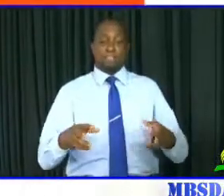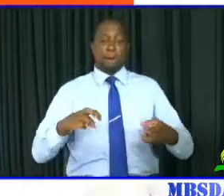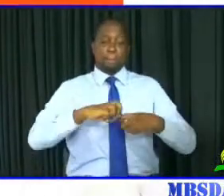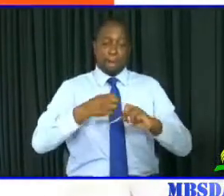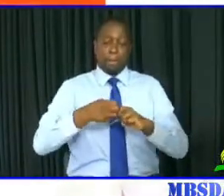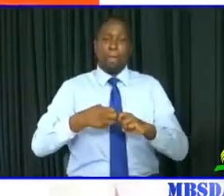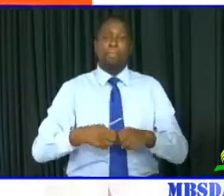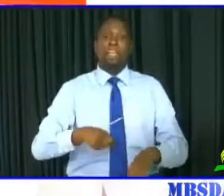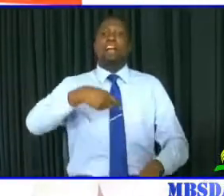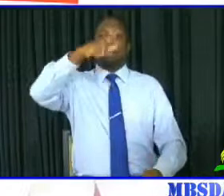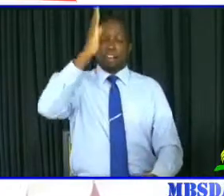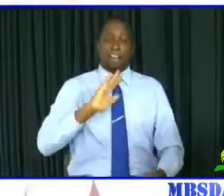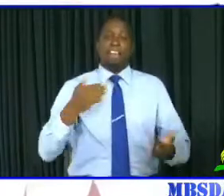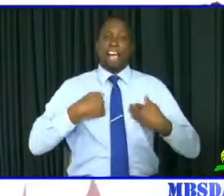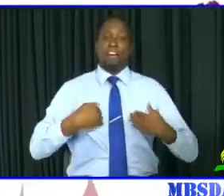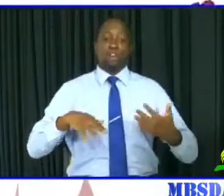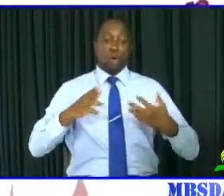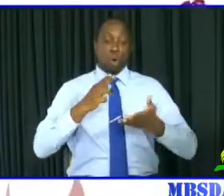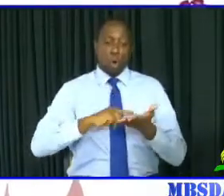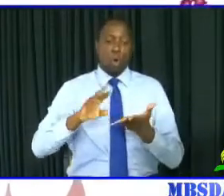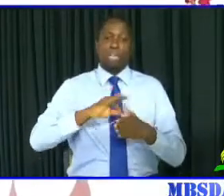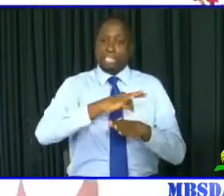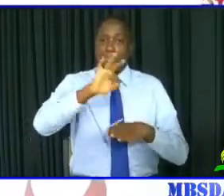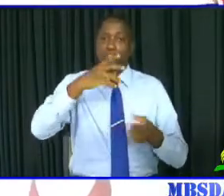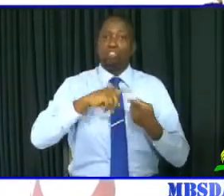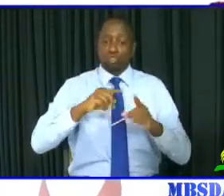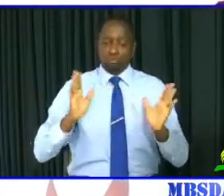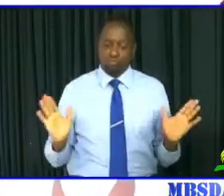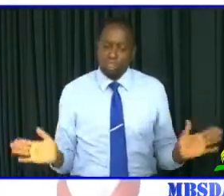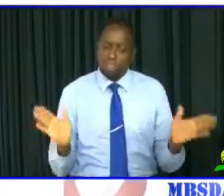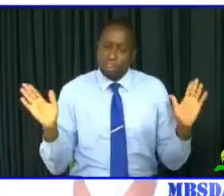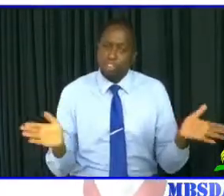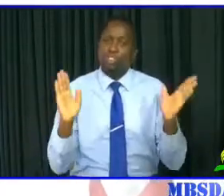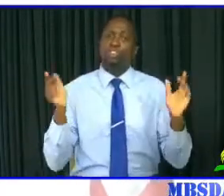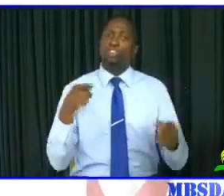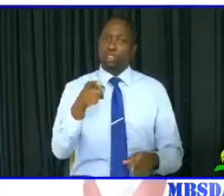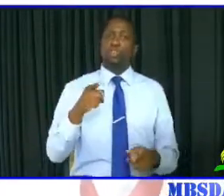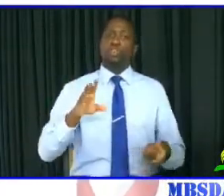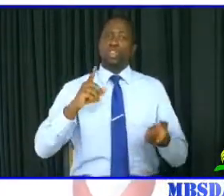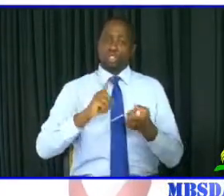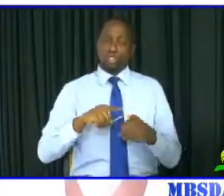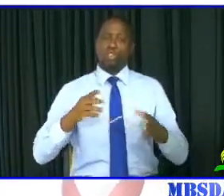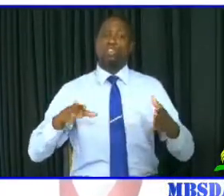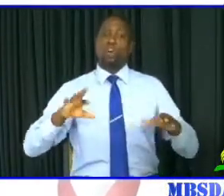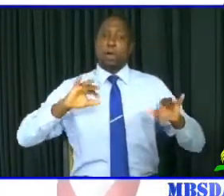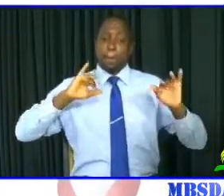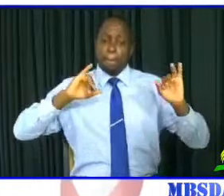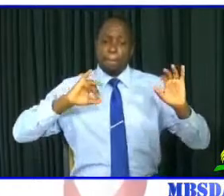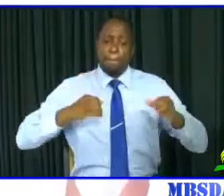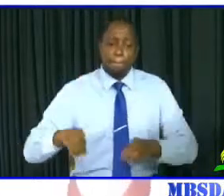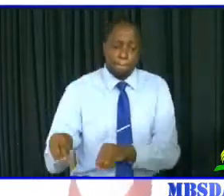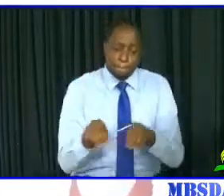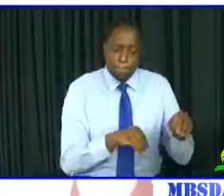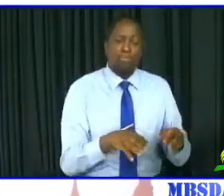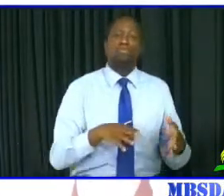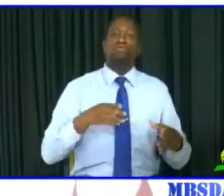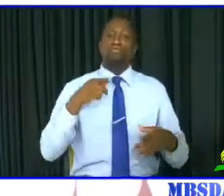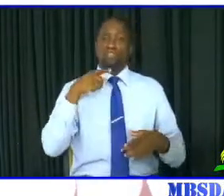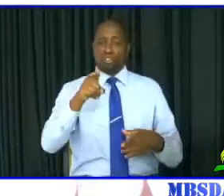God has the Holy Spirit to push you, to nudge you, to jerk you, just to move you.